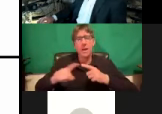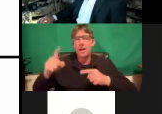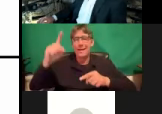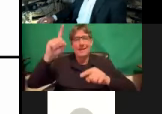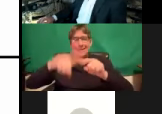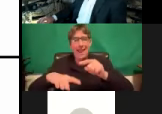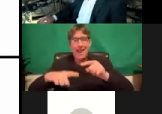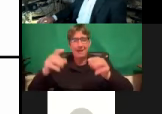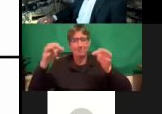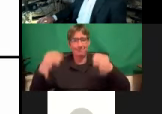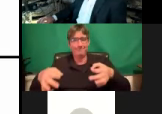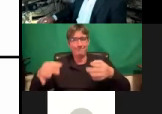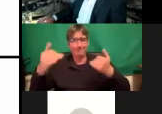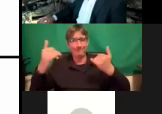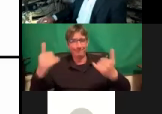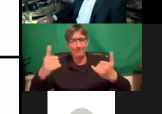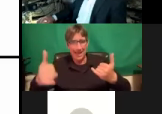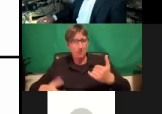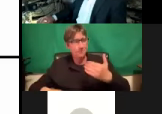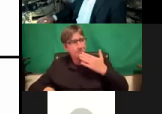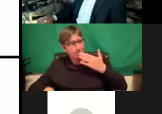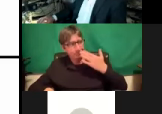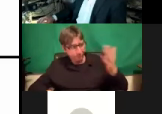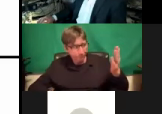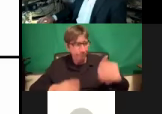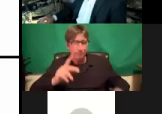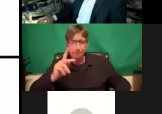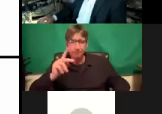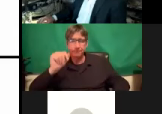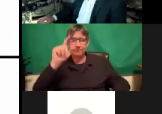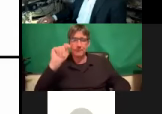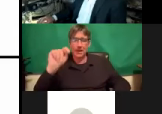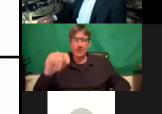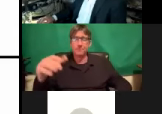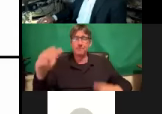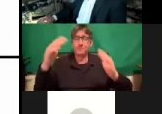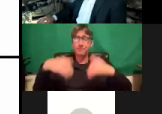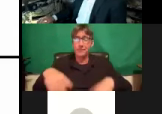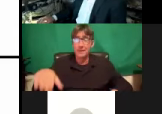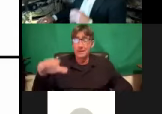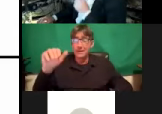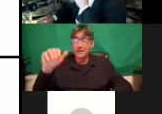Next, I am gonna unmute Annie Hokins-Dahl.